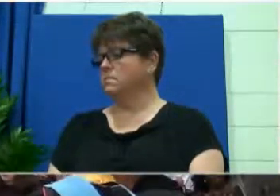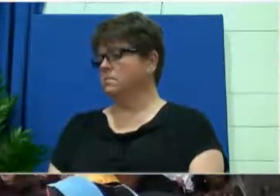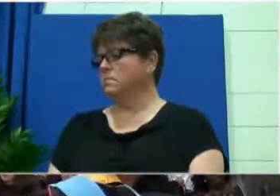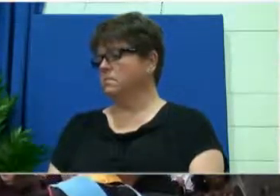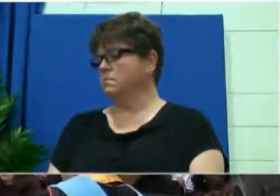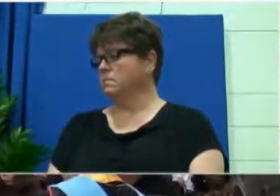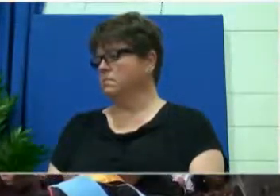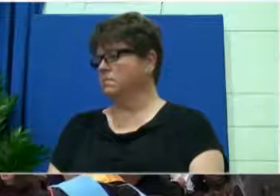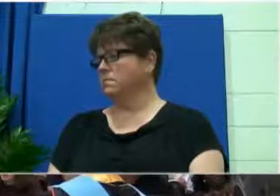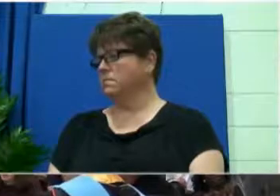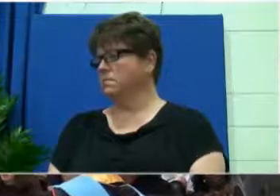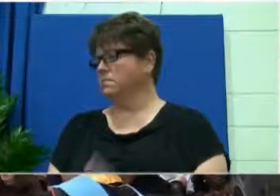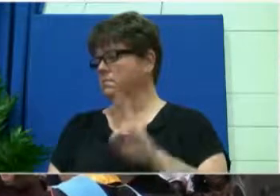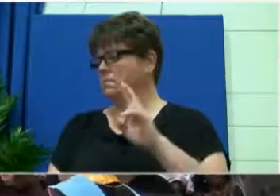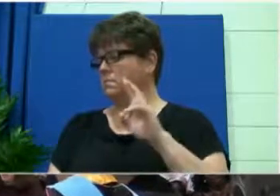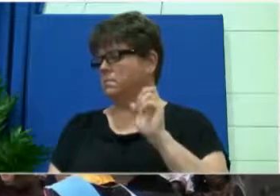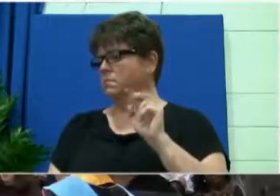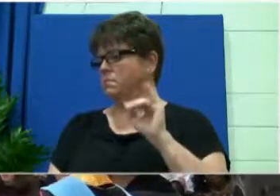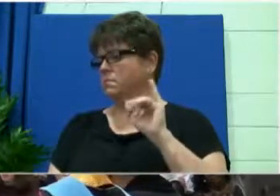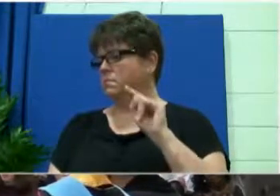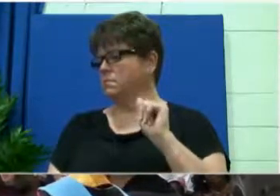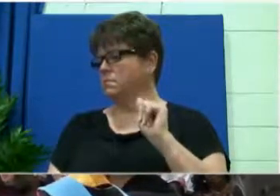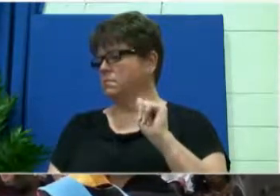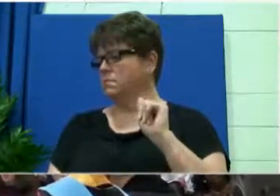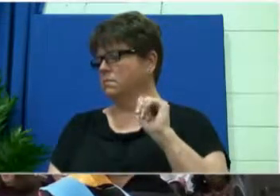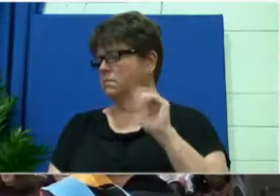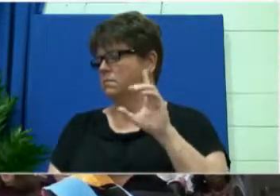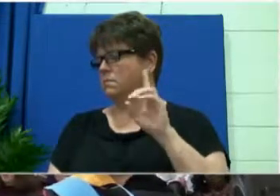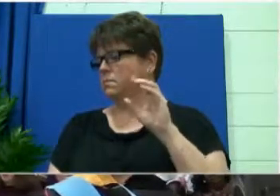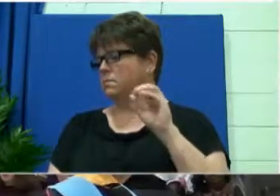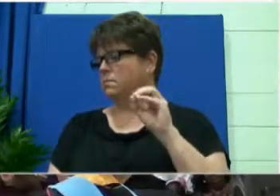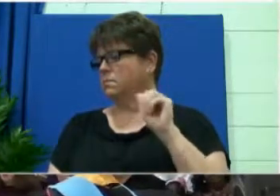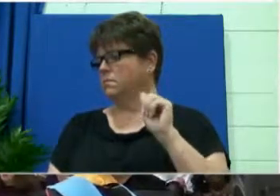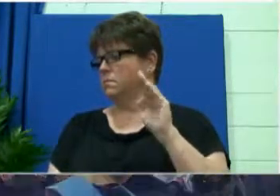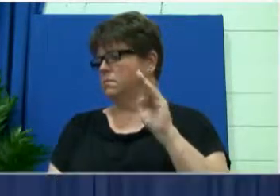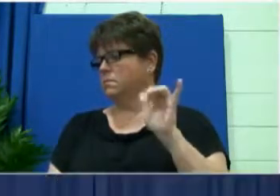Ranita Nikita Donaby, Associate in Arts.